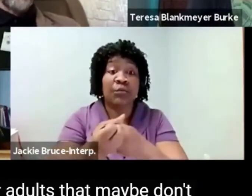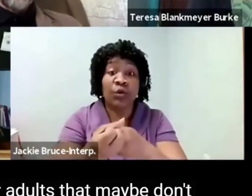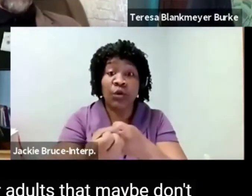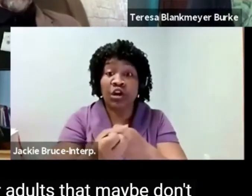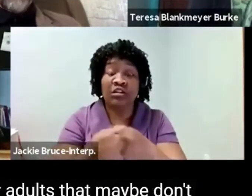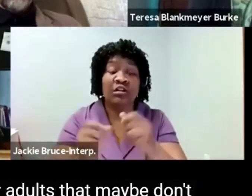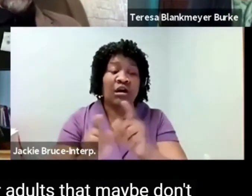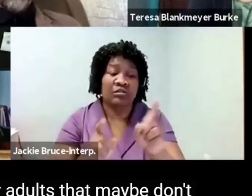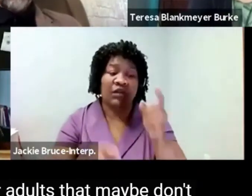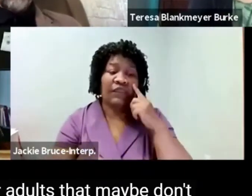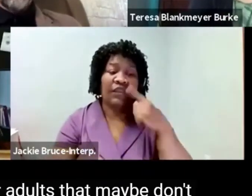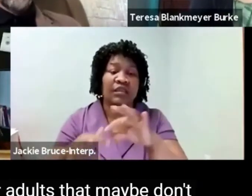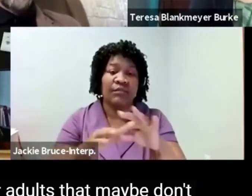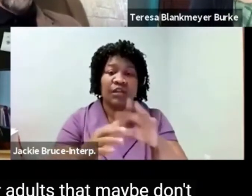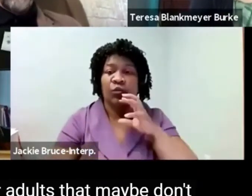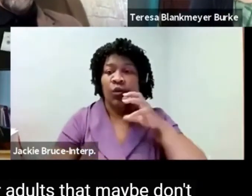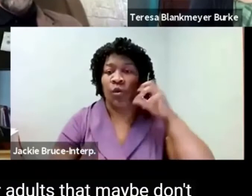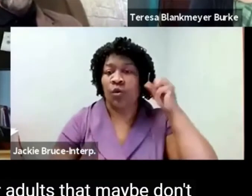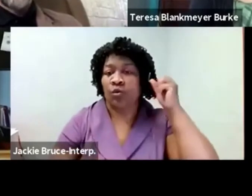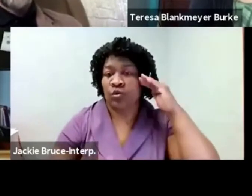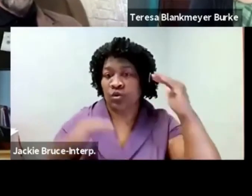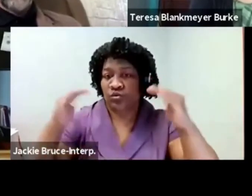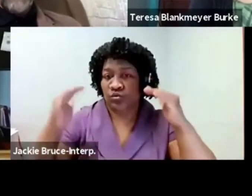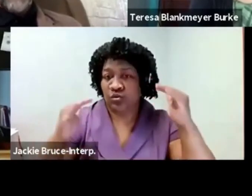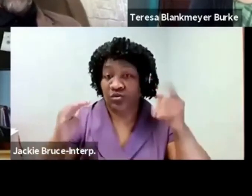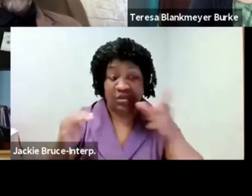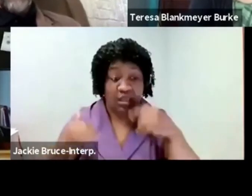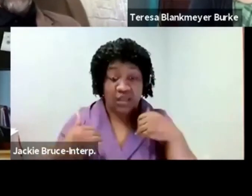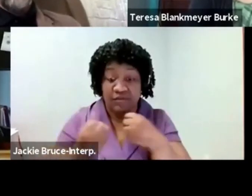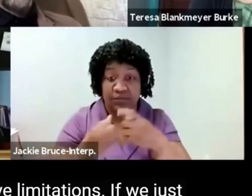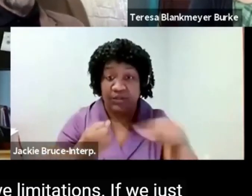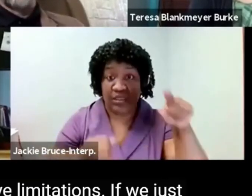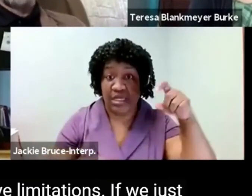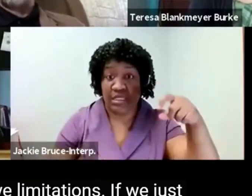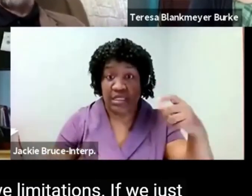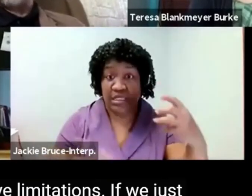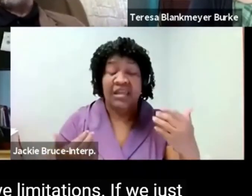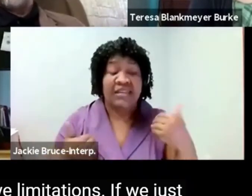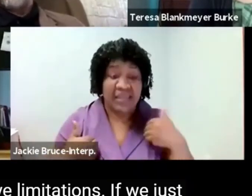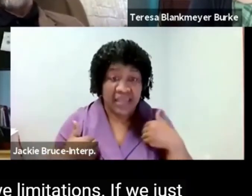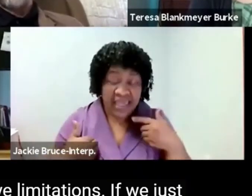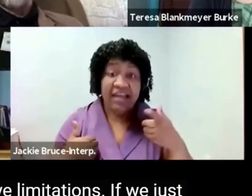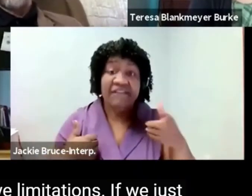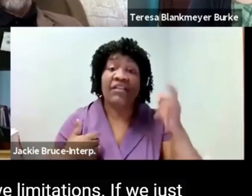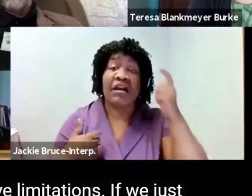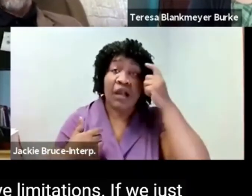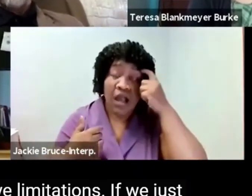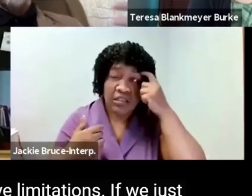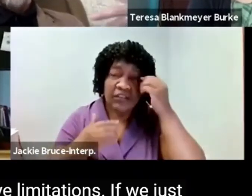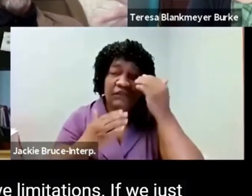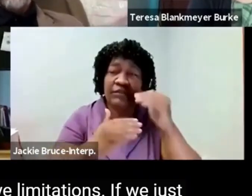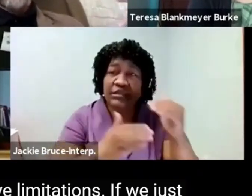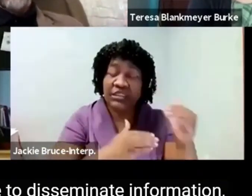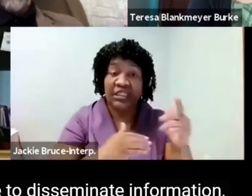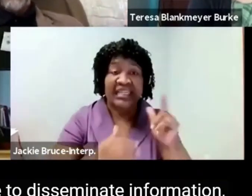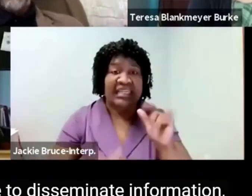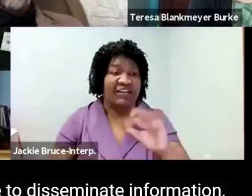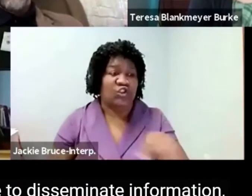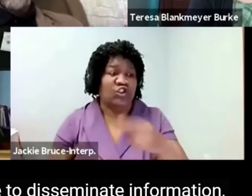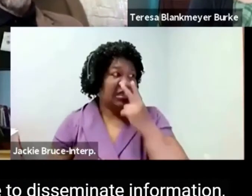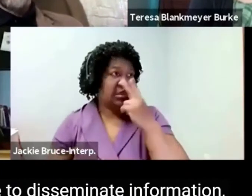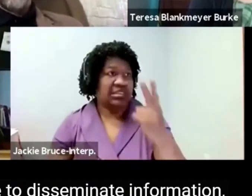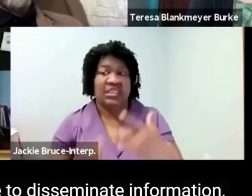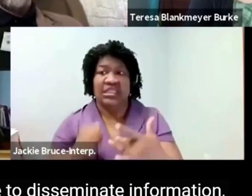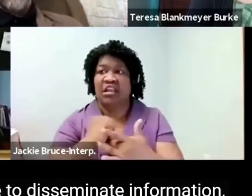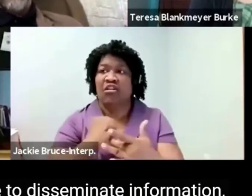this also I think applies to older adults that maybe don't have the supports they need, although they have dementia, cognitive limitations. If we just see